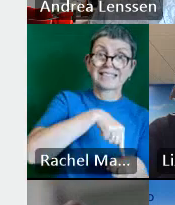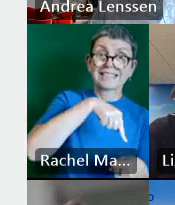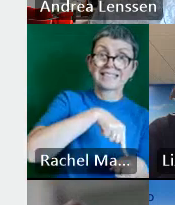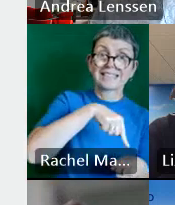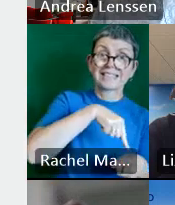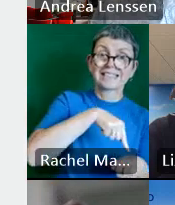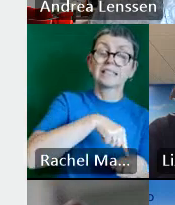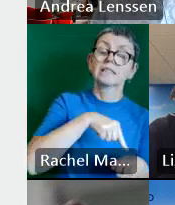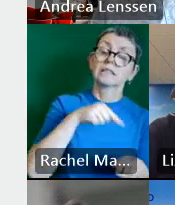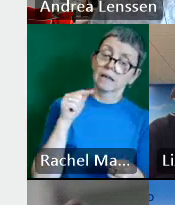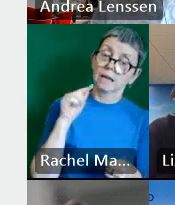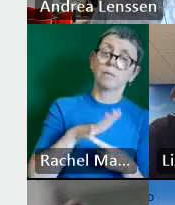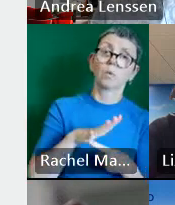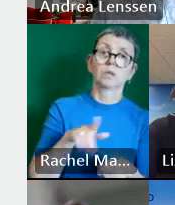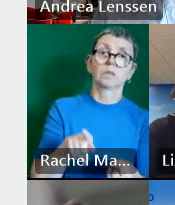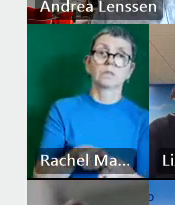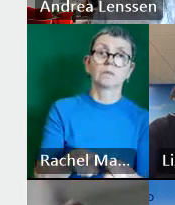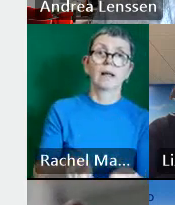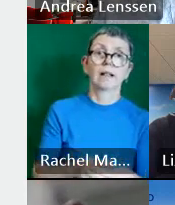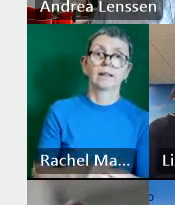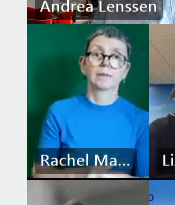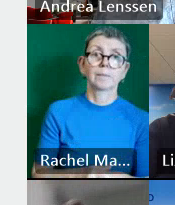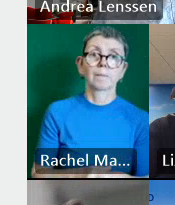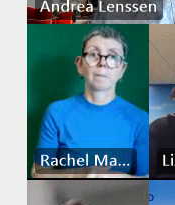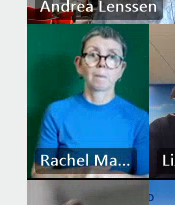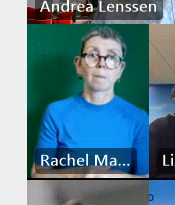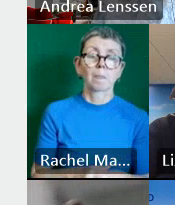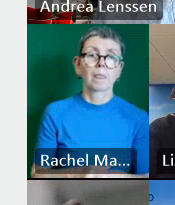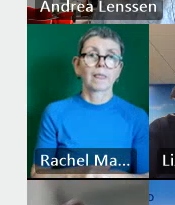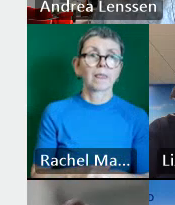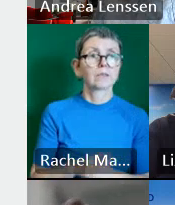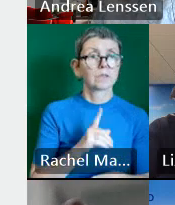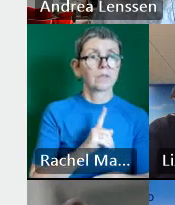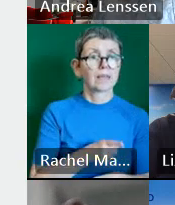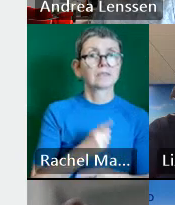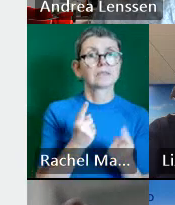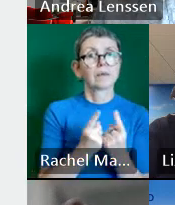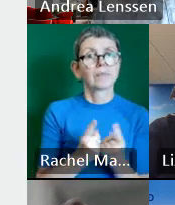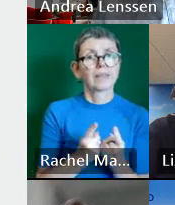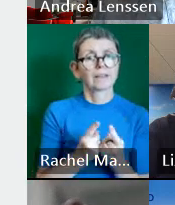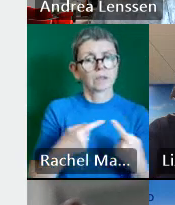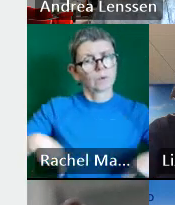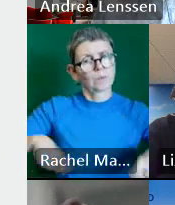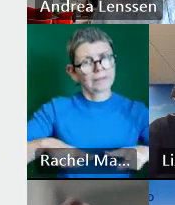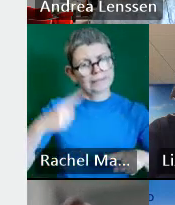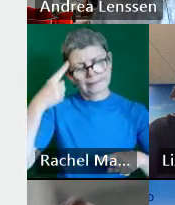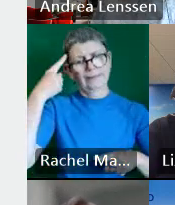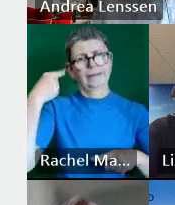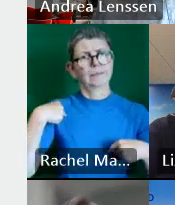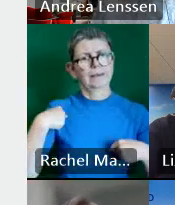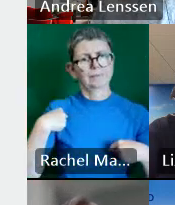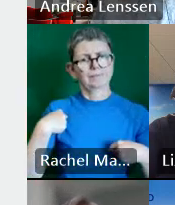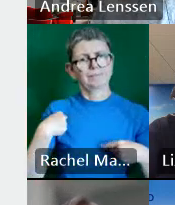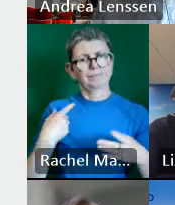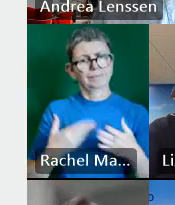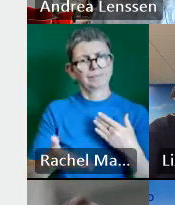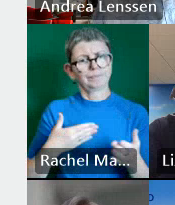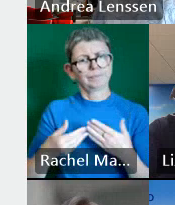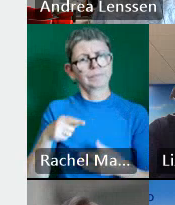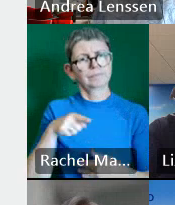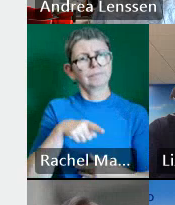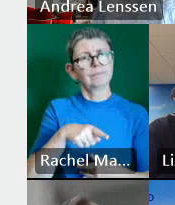denied. And I think that's something that we have to address in our society. When we talk about dealing with structural and institutional